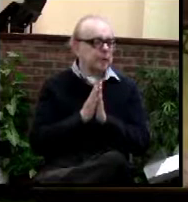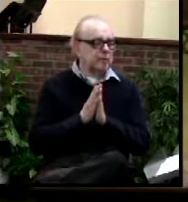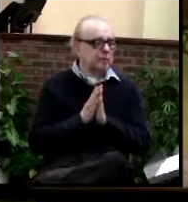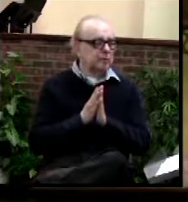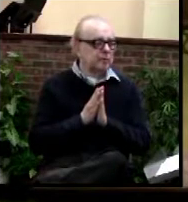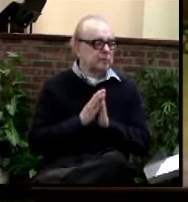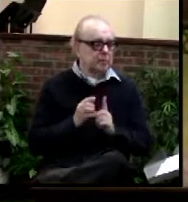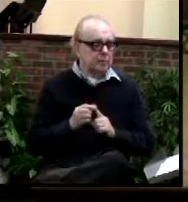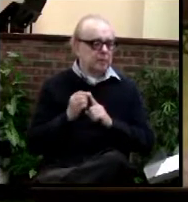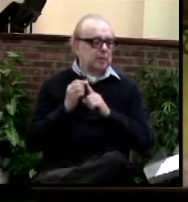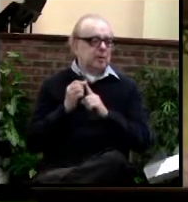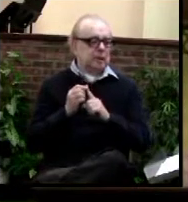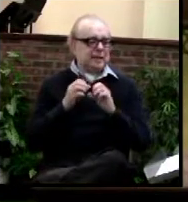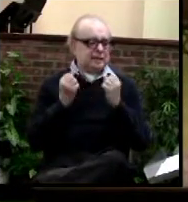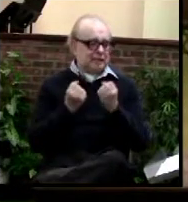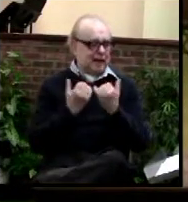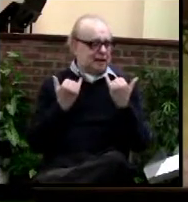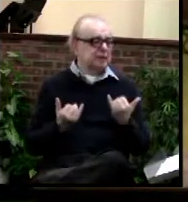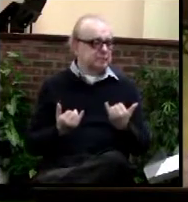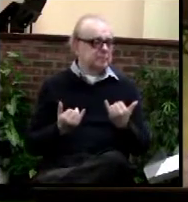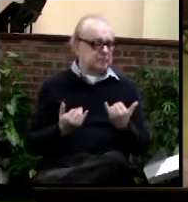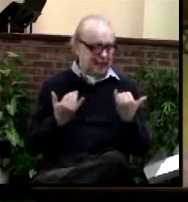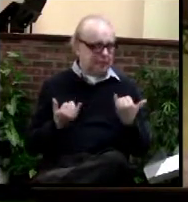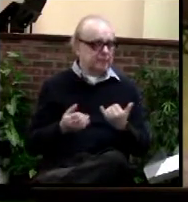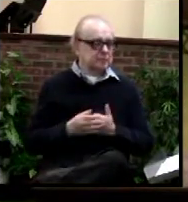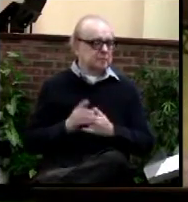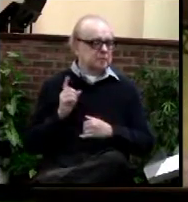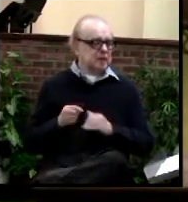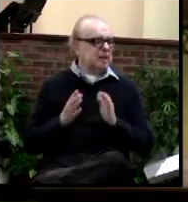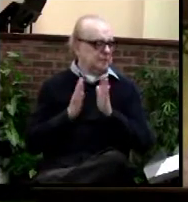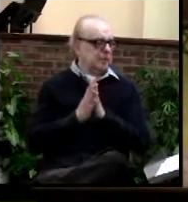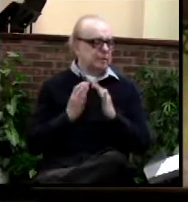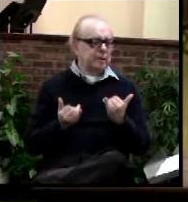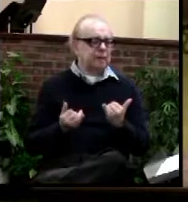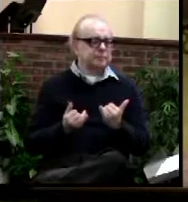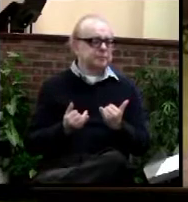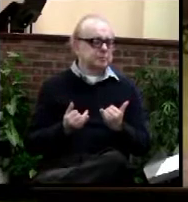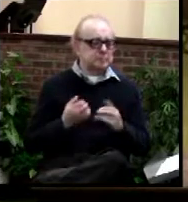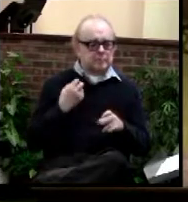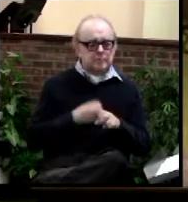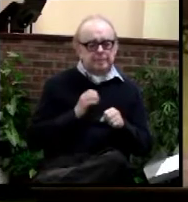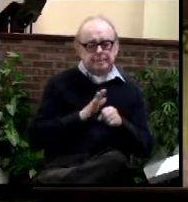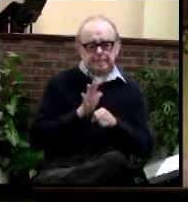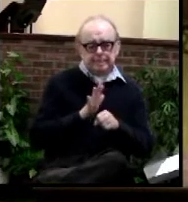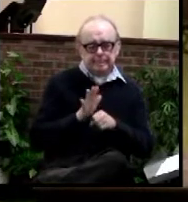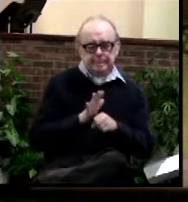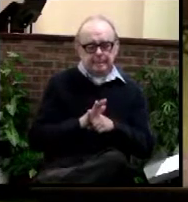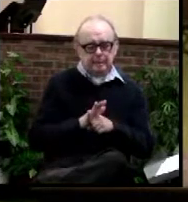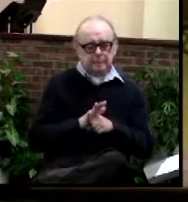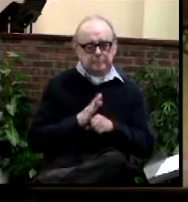in society and in environments today, you need that. It's hard enough